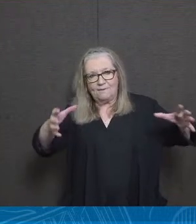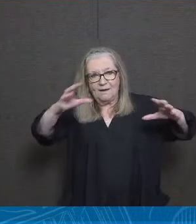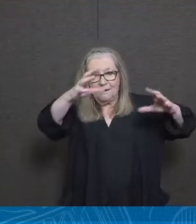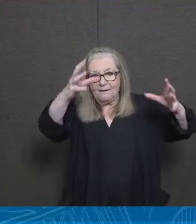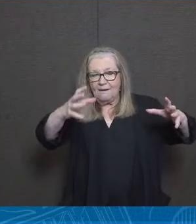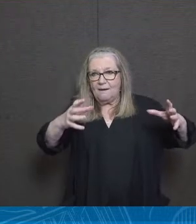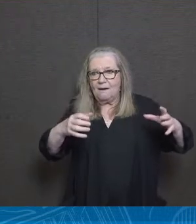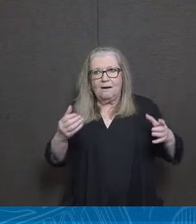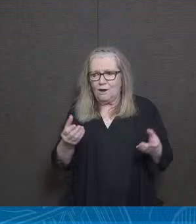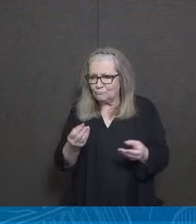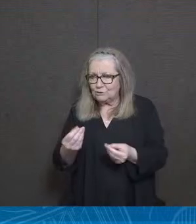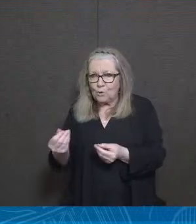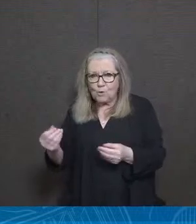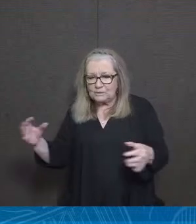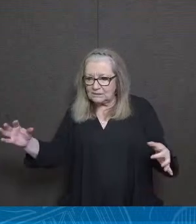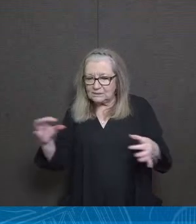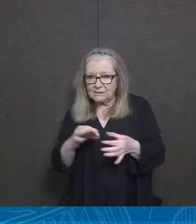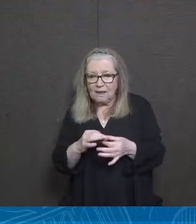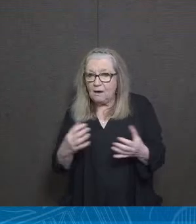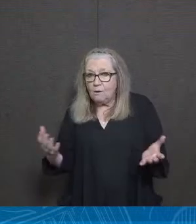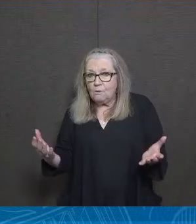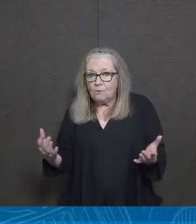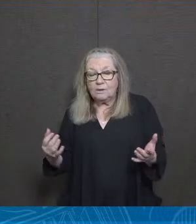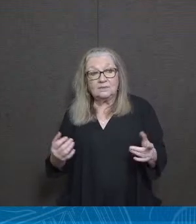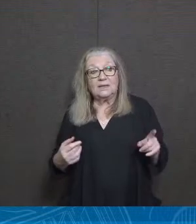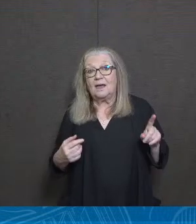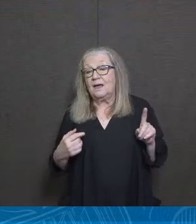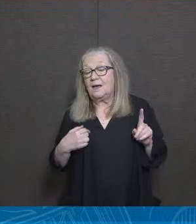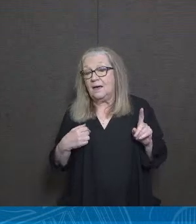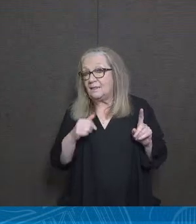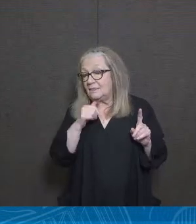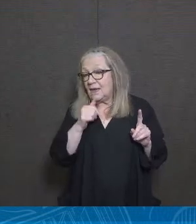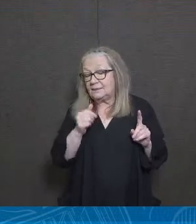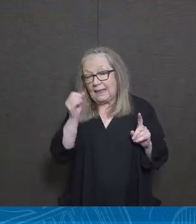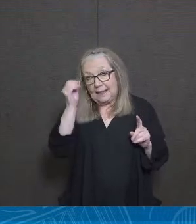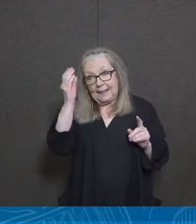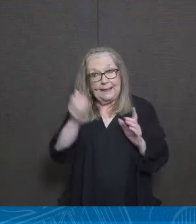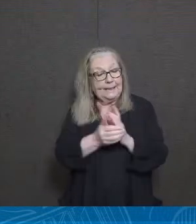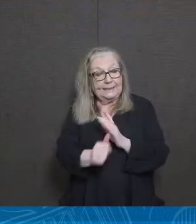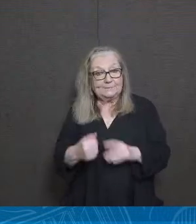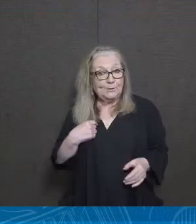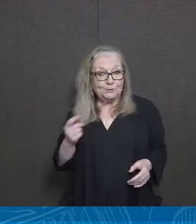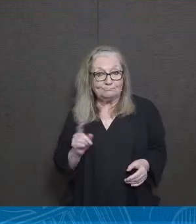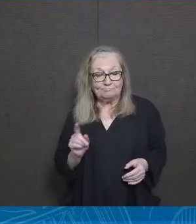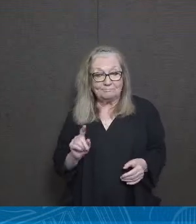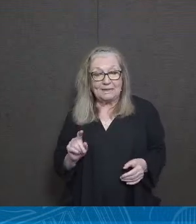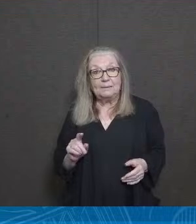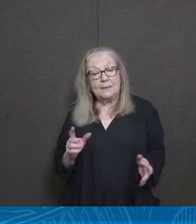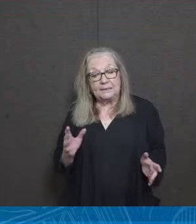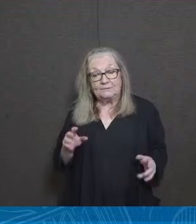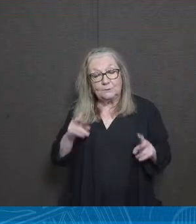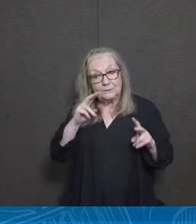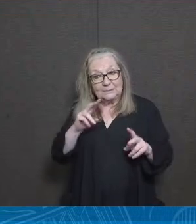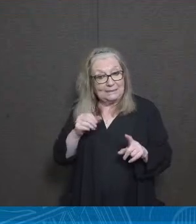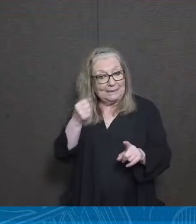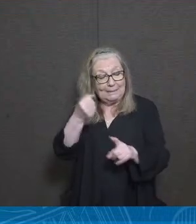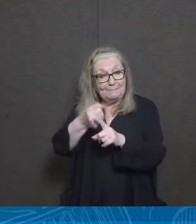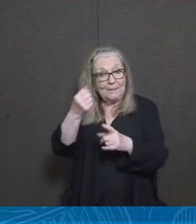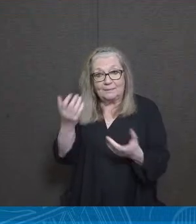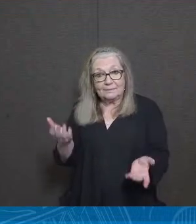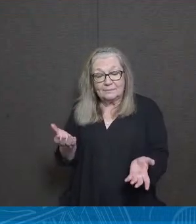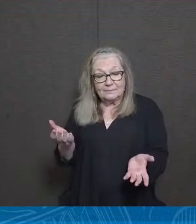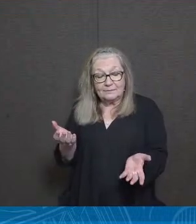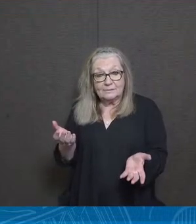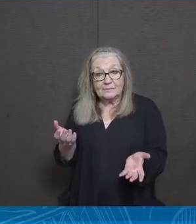resources. How does that impact the environment? Yeah. I'm not the expert about that area, so but it must be impact. And maybe we need